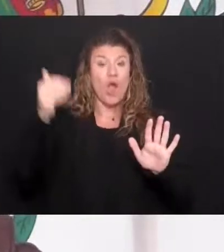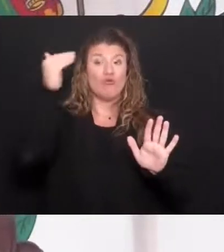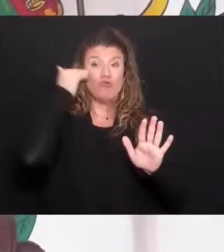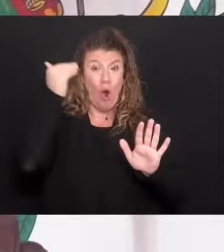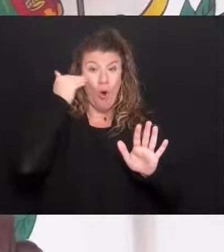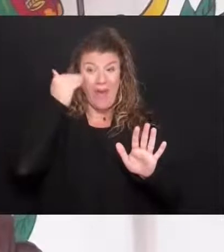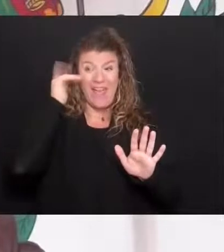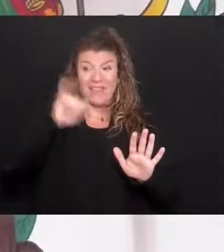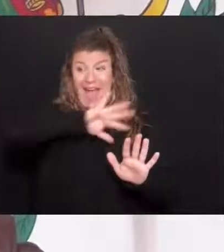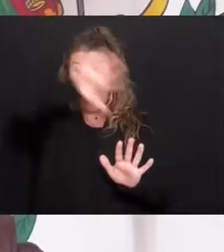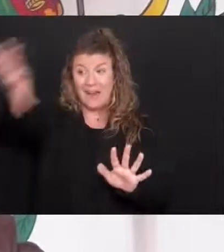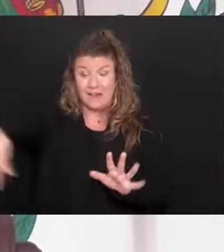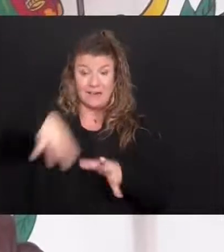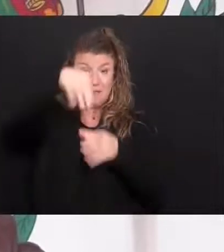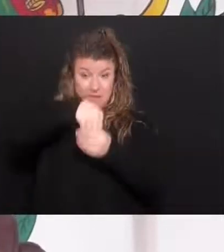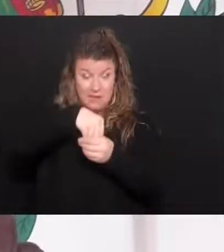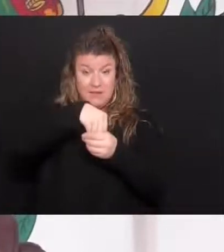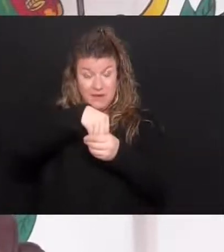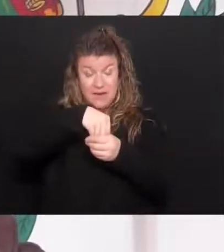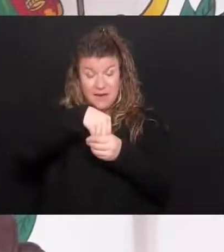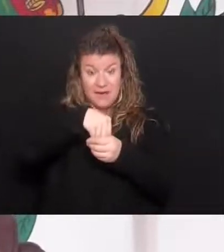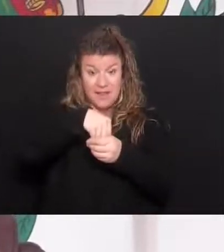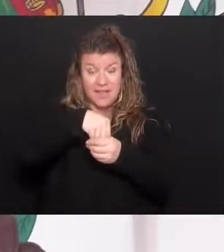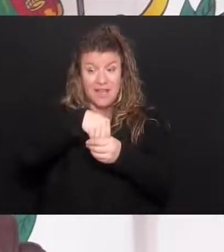said, from